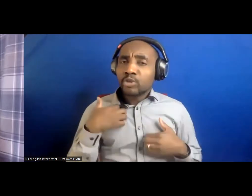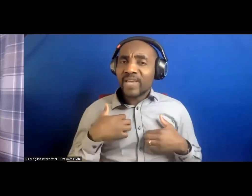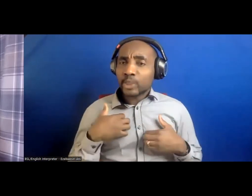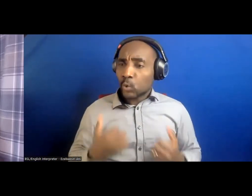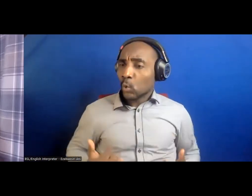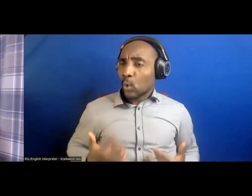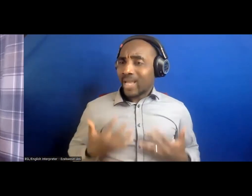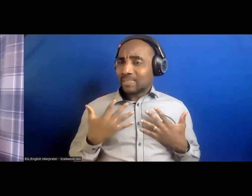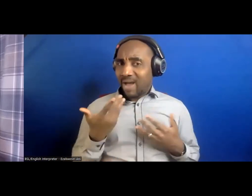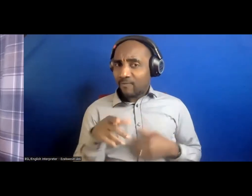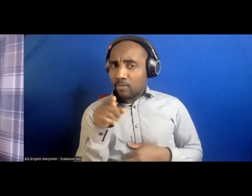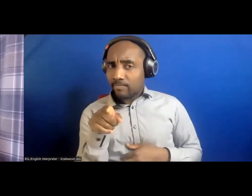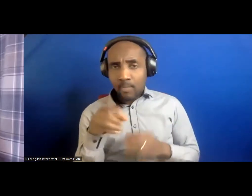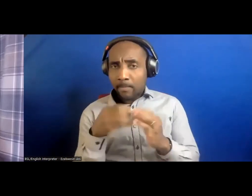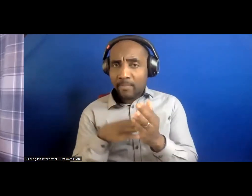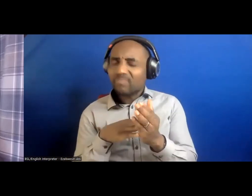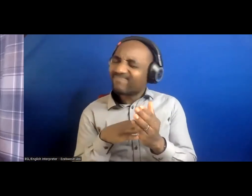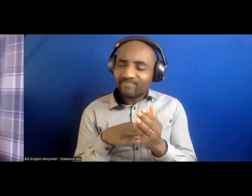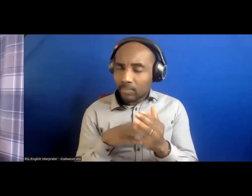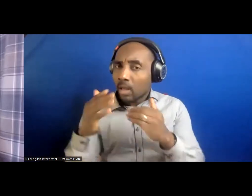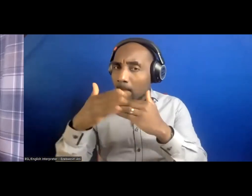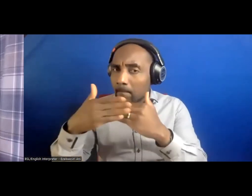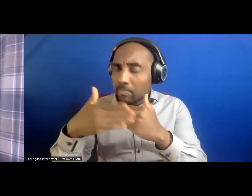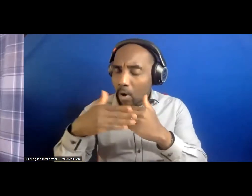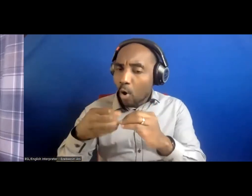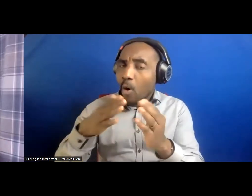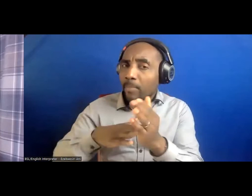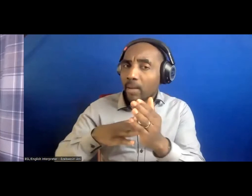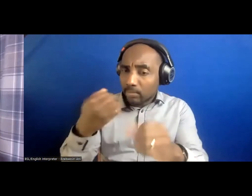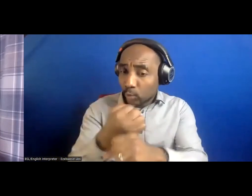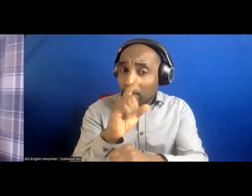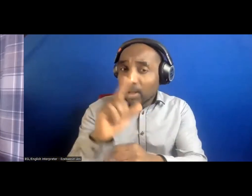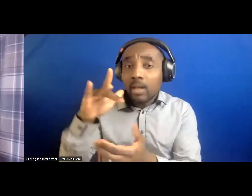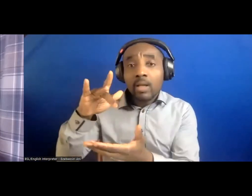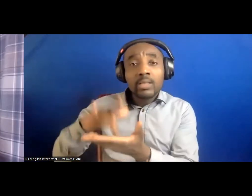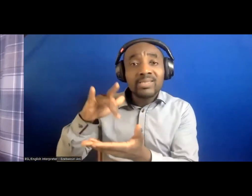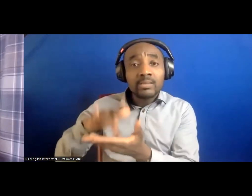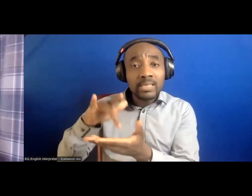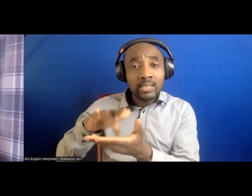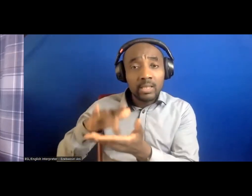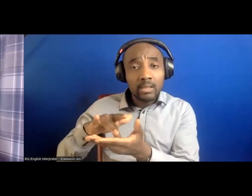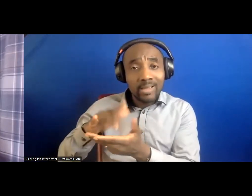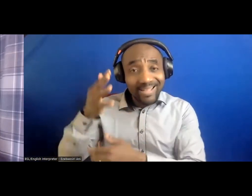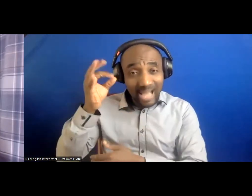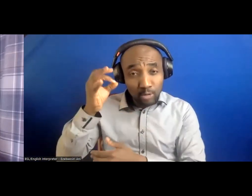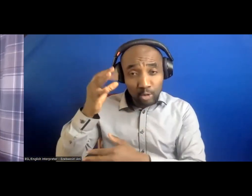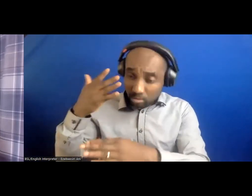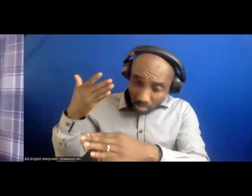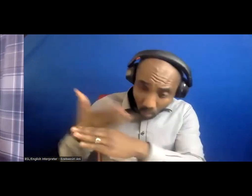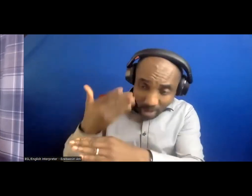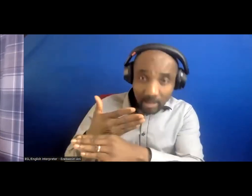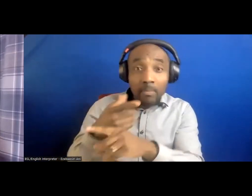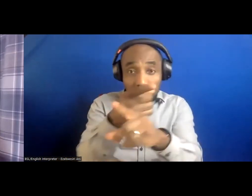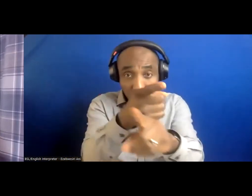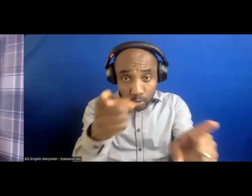There is much that Birmingham are doing as an organising committee. There's much that the City Council and many are doing, but we need you collectively working